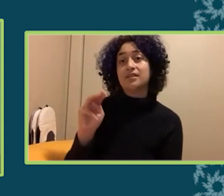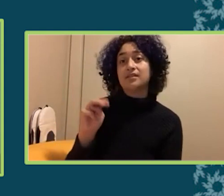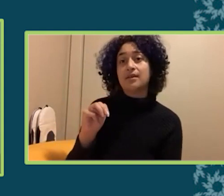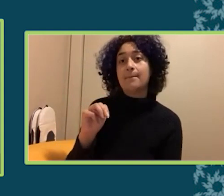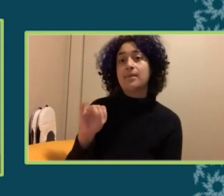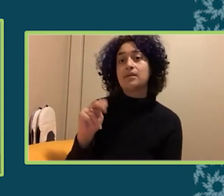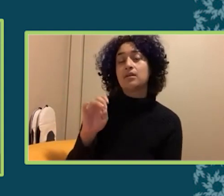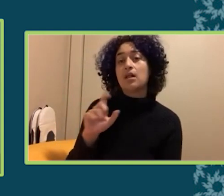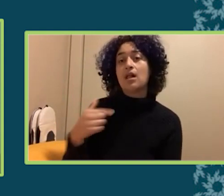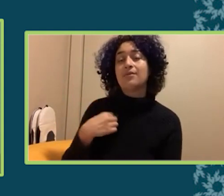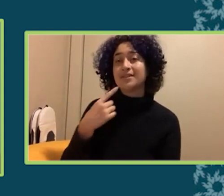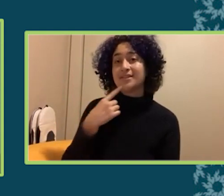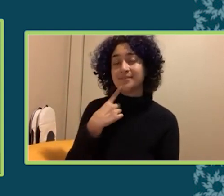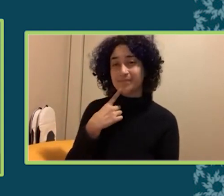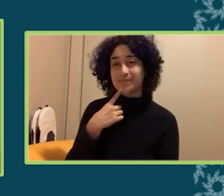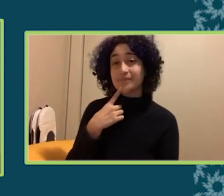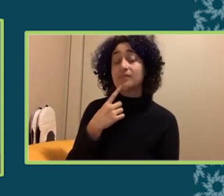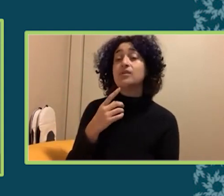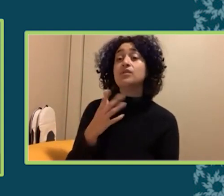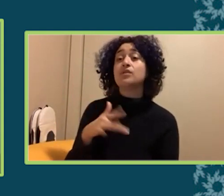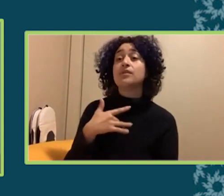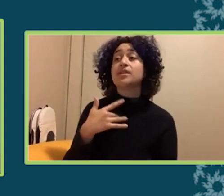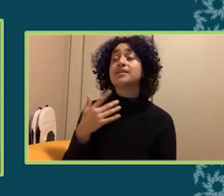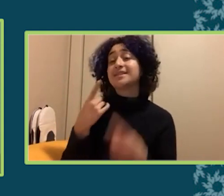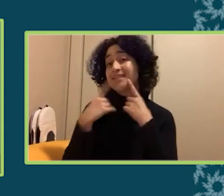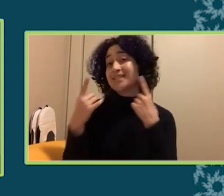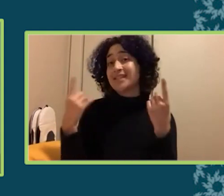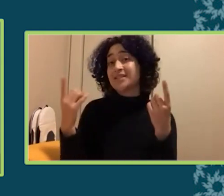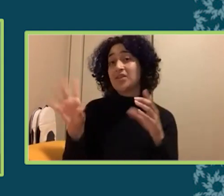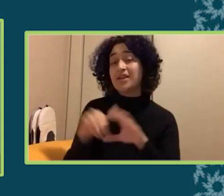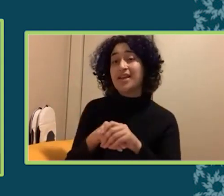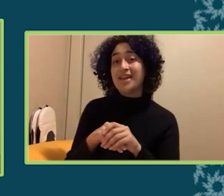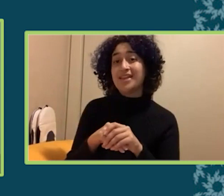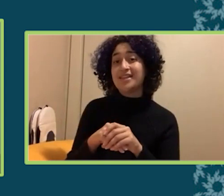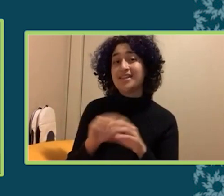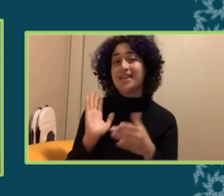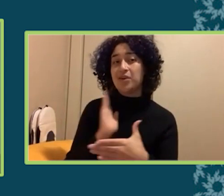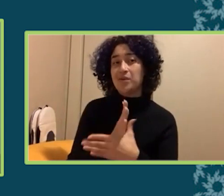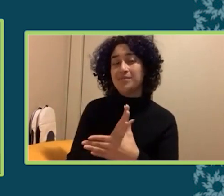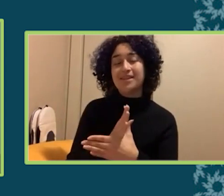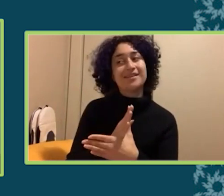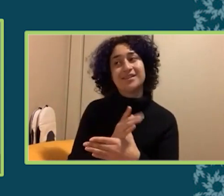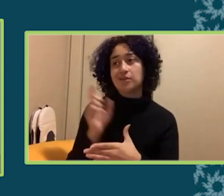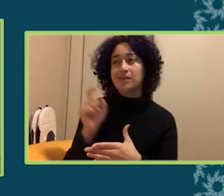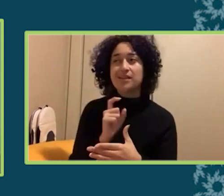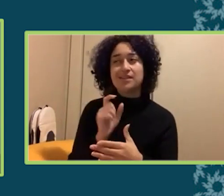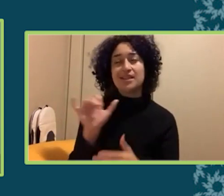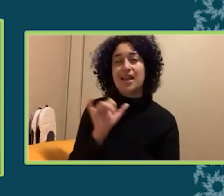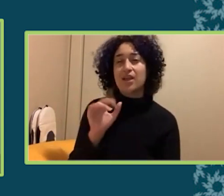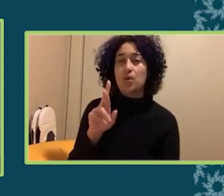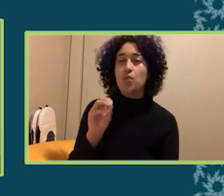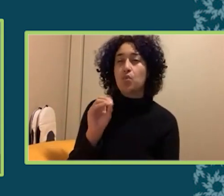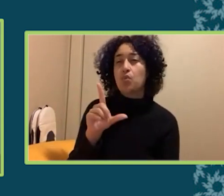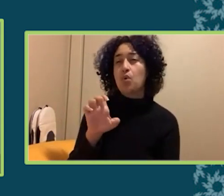say that in order to be successful at those interruptions, and I don't think I am yet either, you need to role play that. That's like an